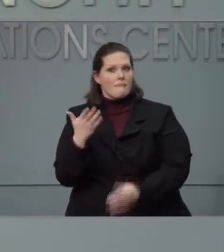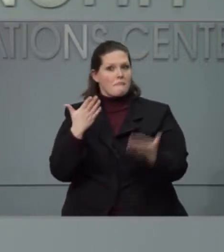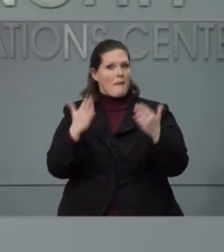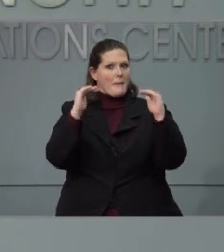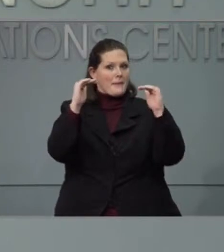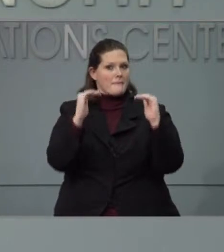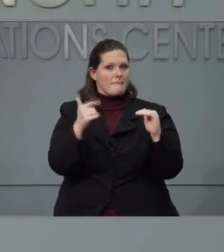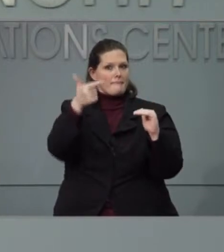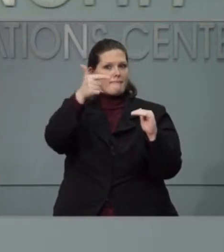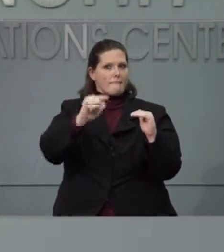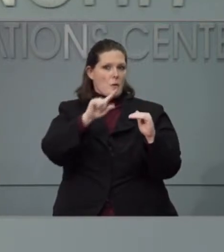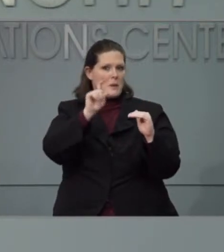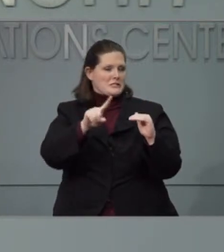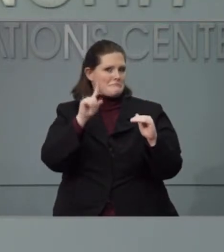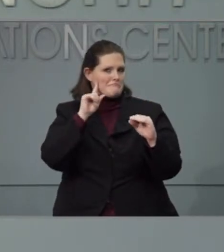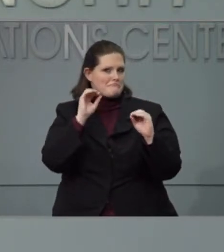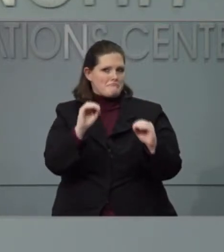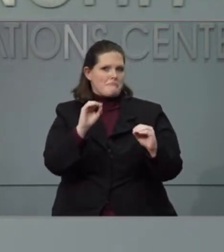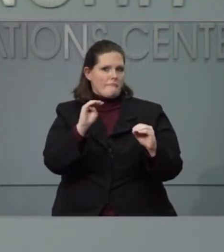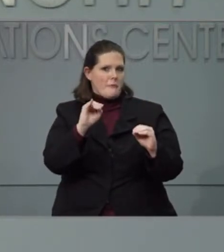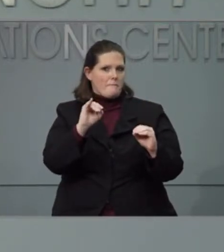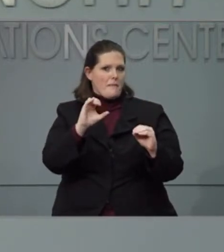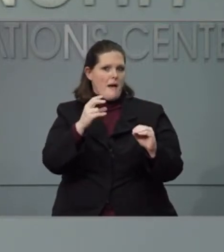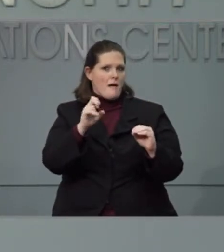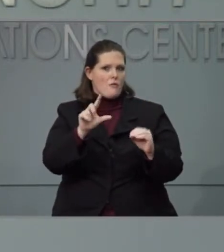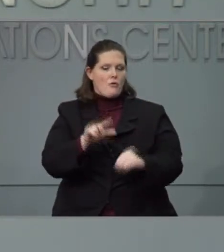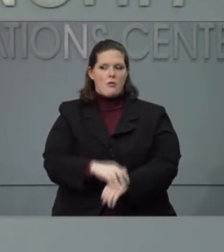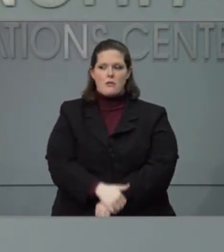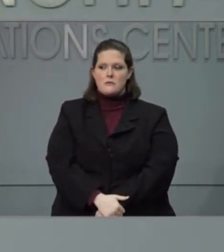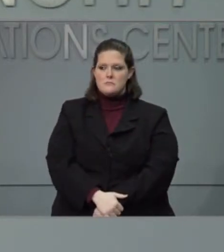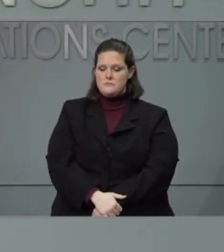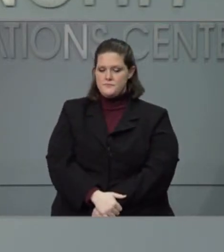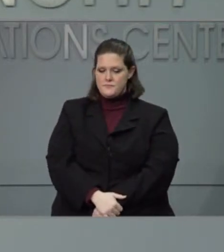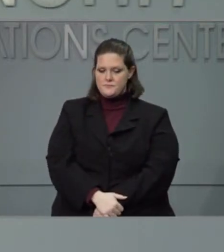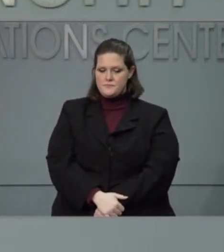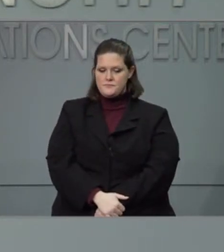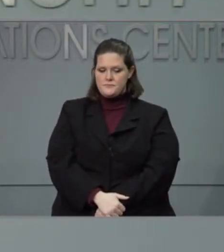So we might want to go to the next one. We're not hearing a question.